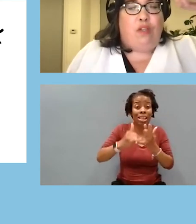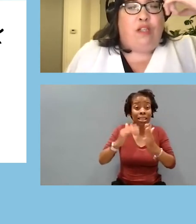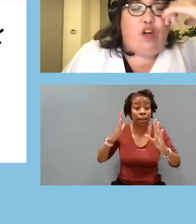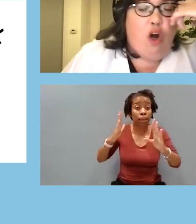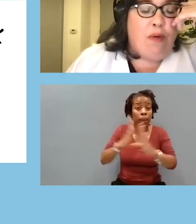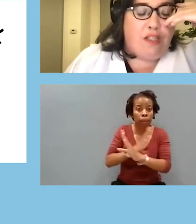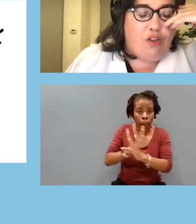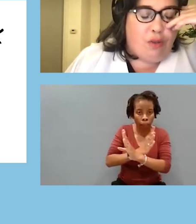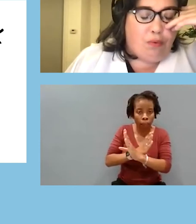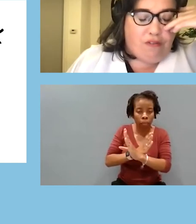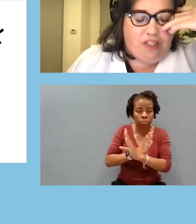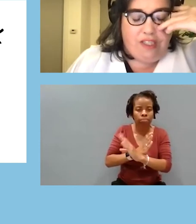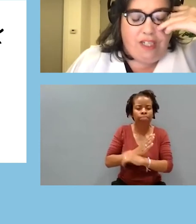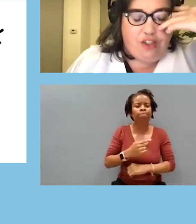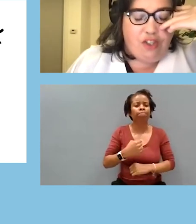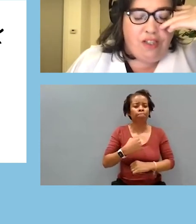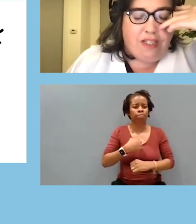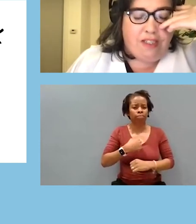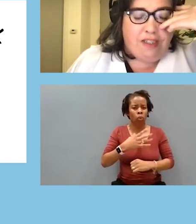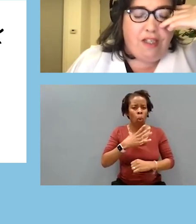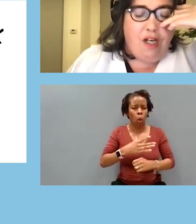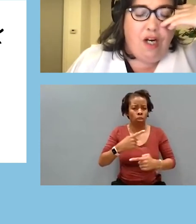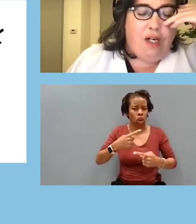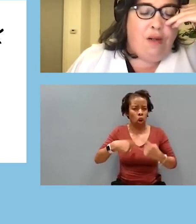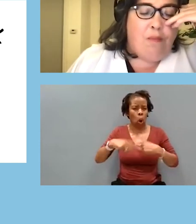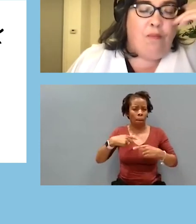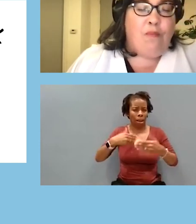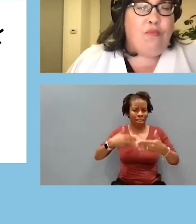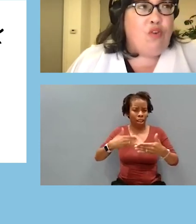just want to comment on the previous section is,